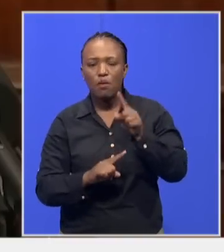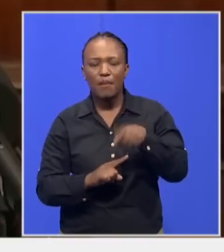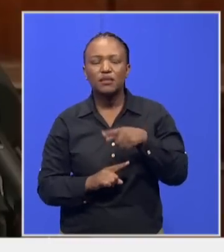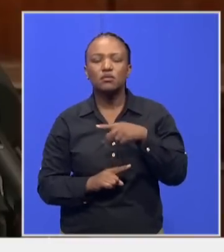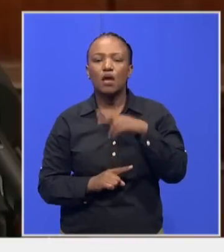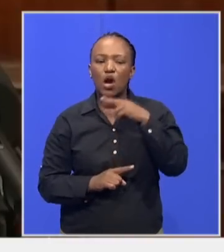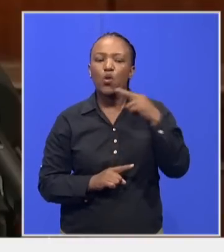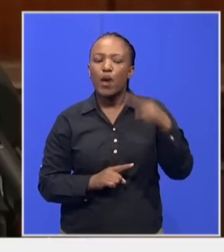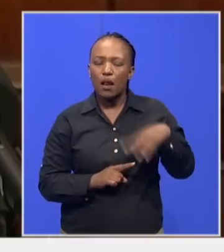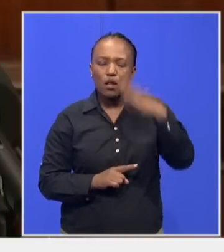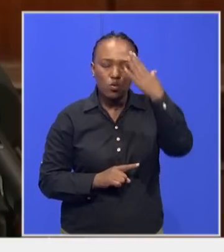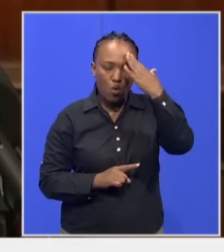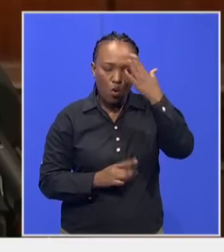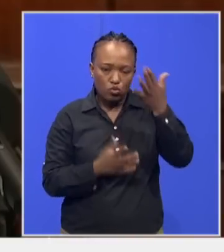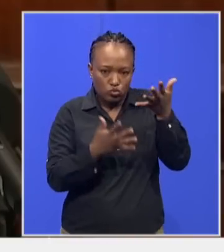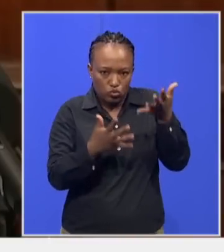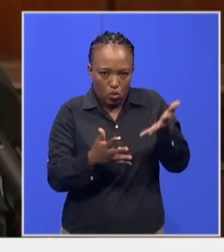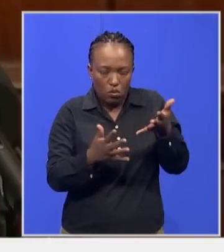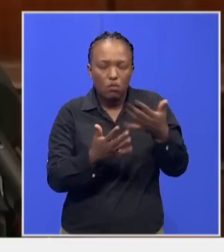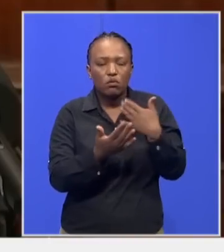yet ambitious. We can do